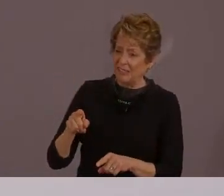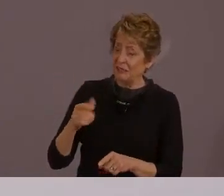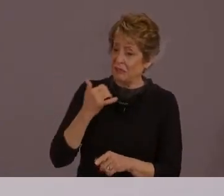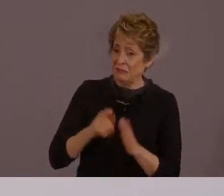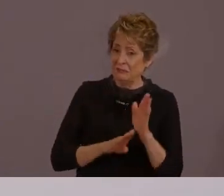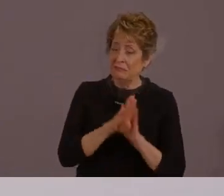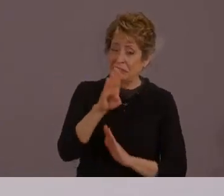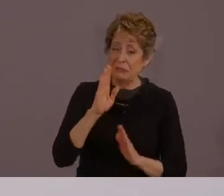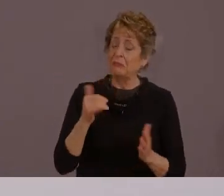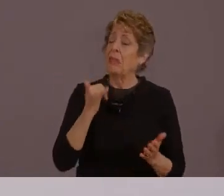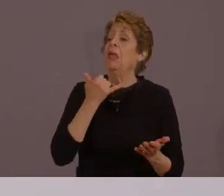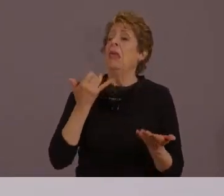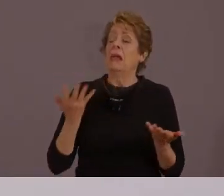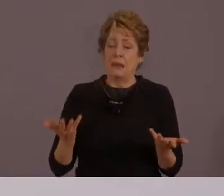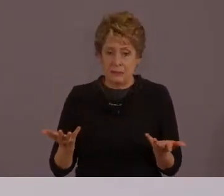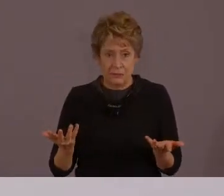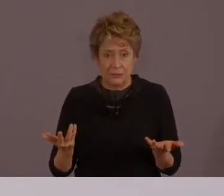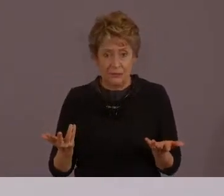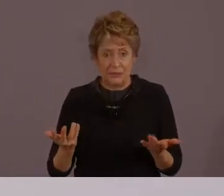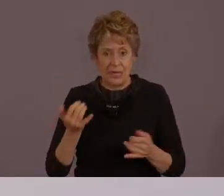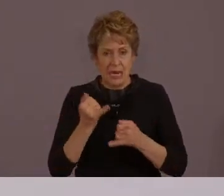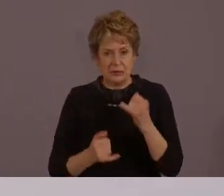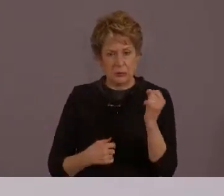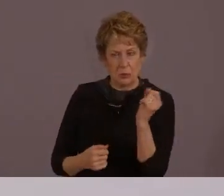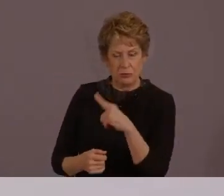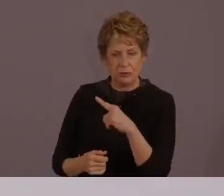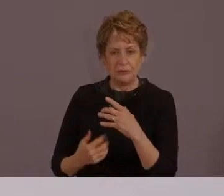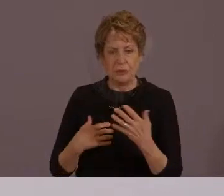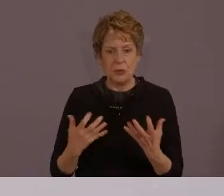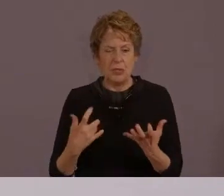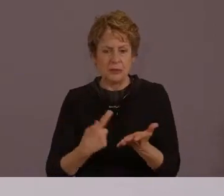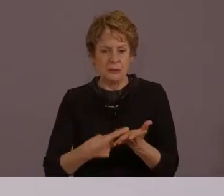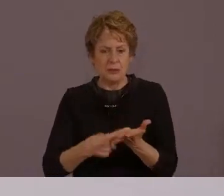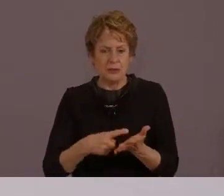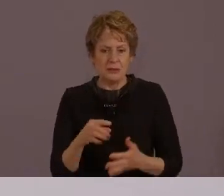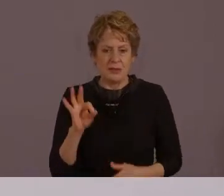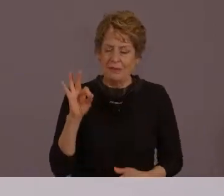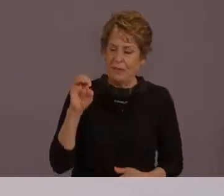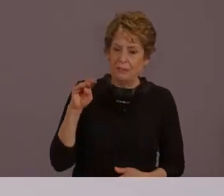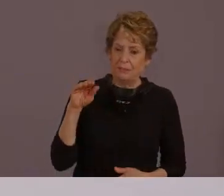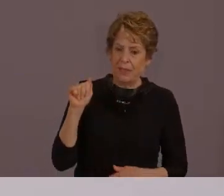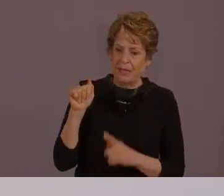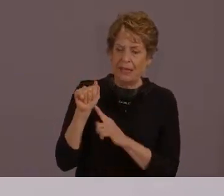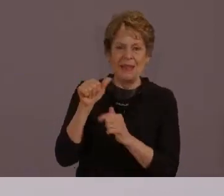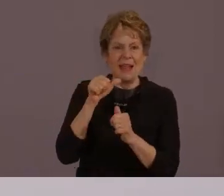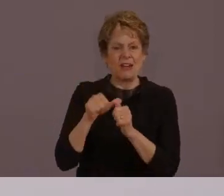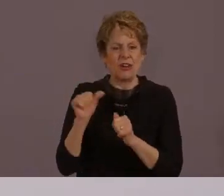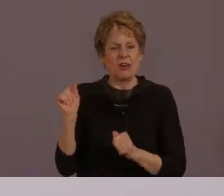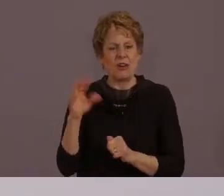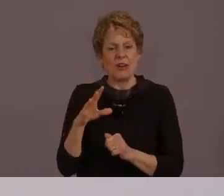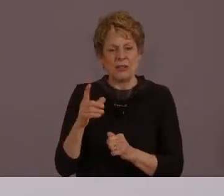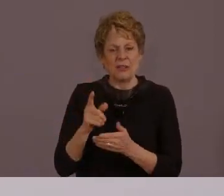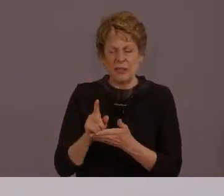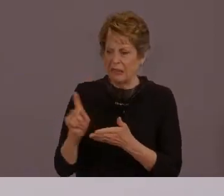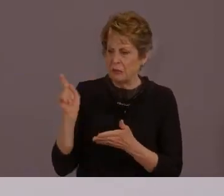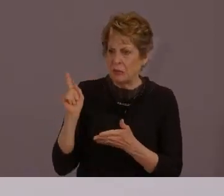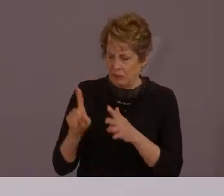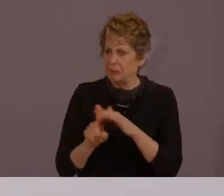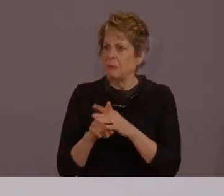letter from last week, and there, you know, there was some disagreement there between FEMA and what seemed